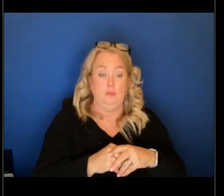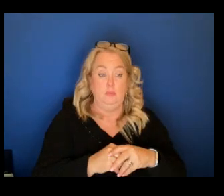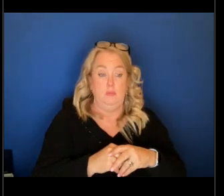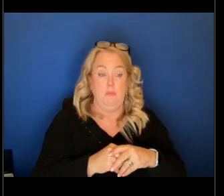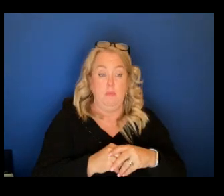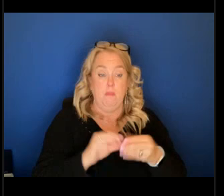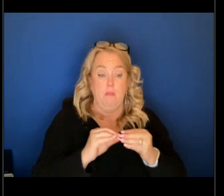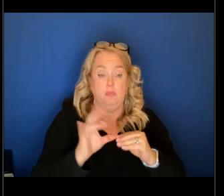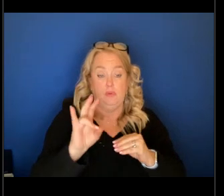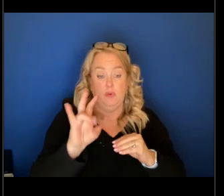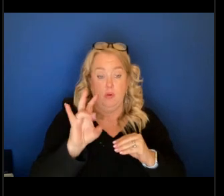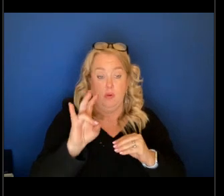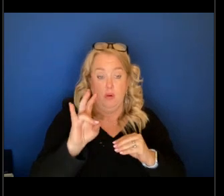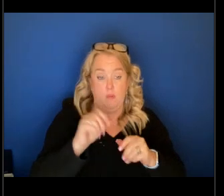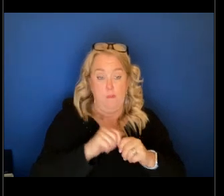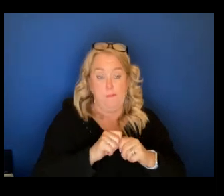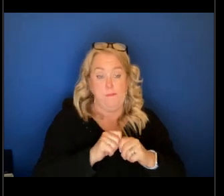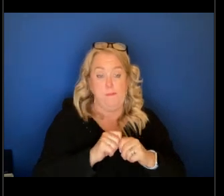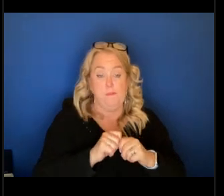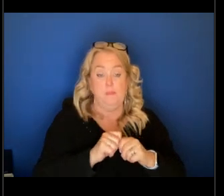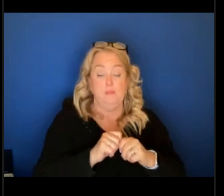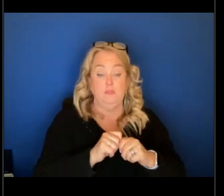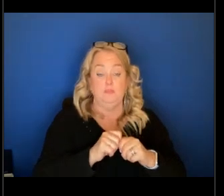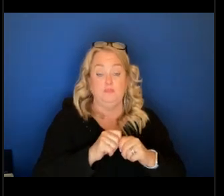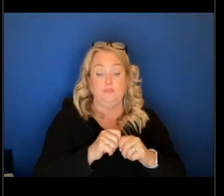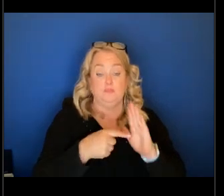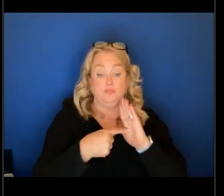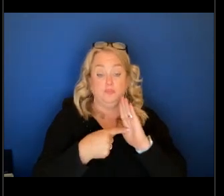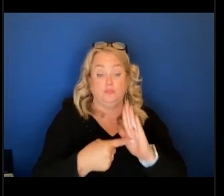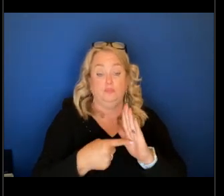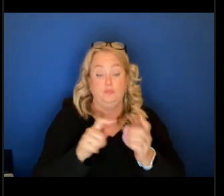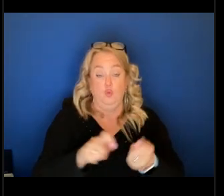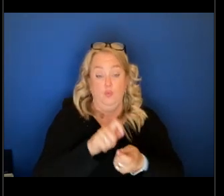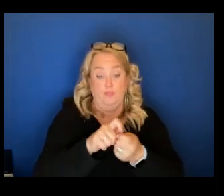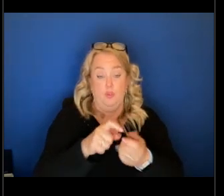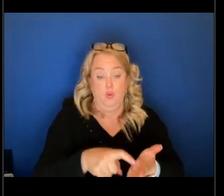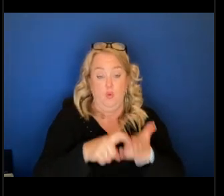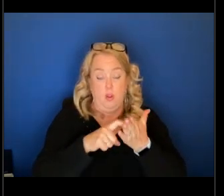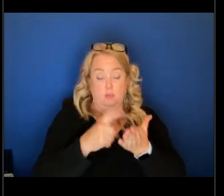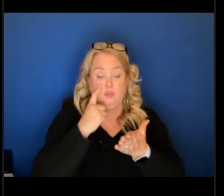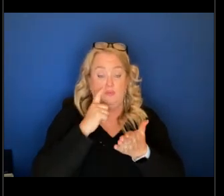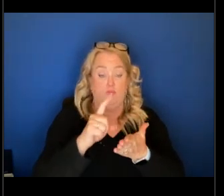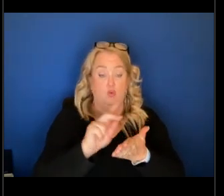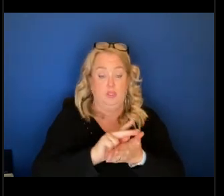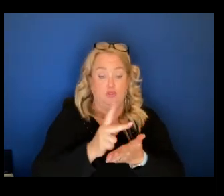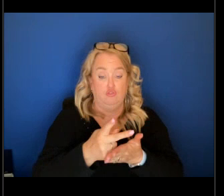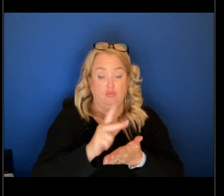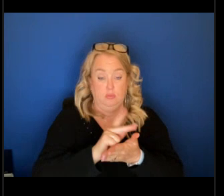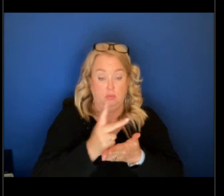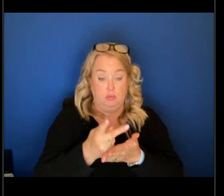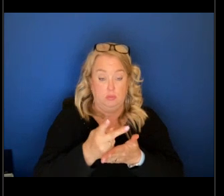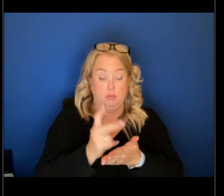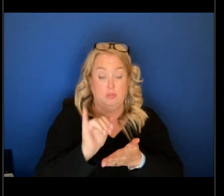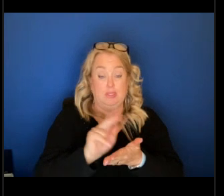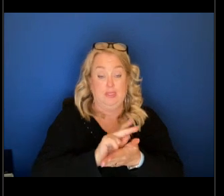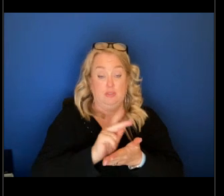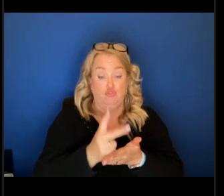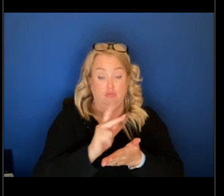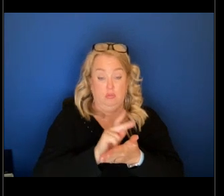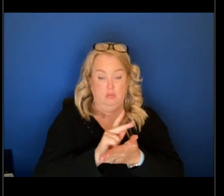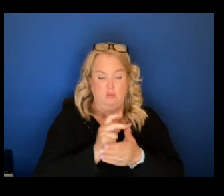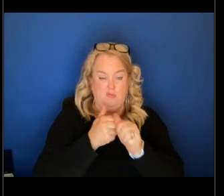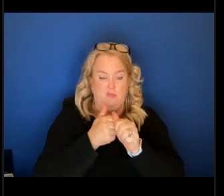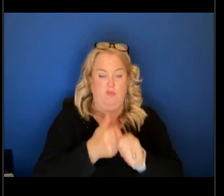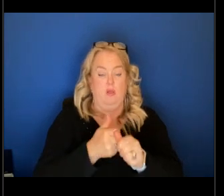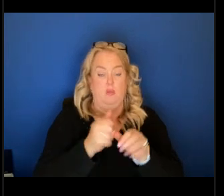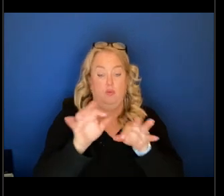Requirement 7 of the guidelines specifies requirements for usable kitchens. Usable kitchens, as defined